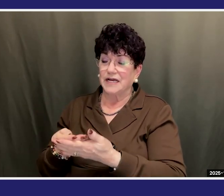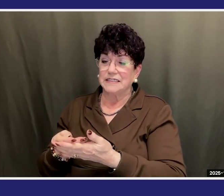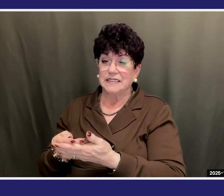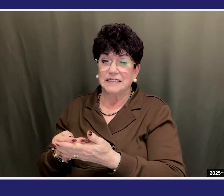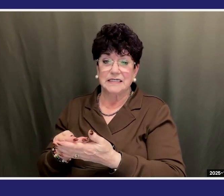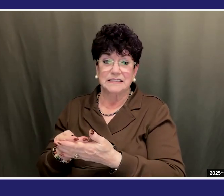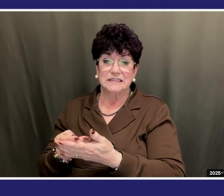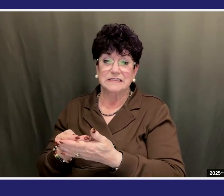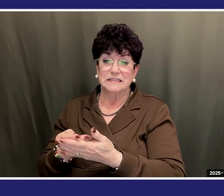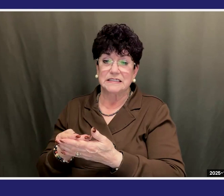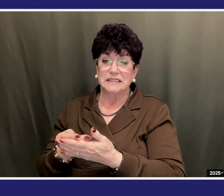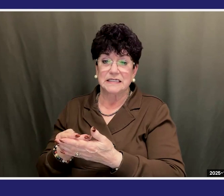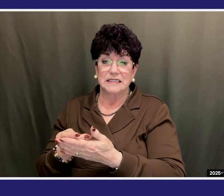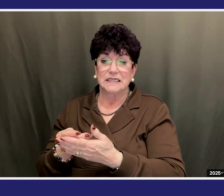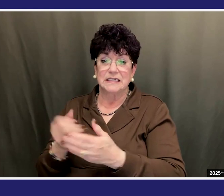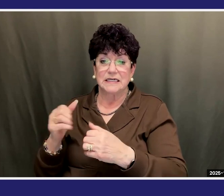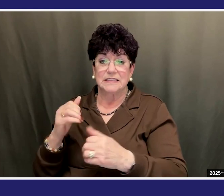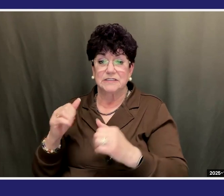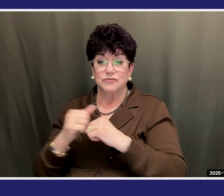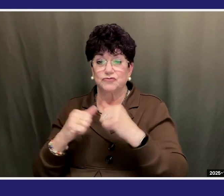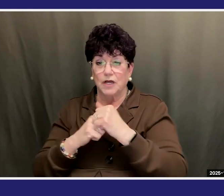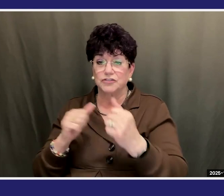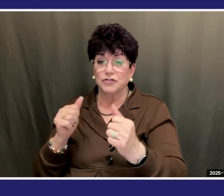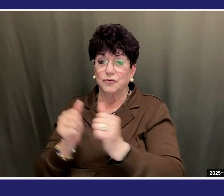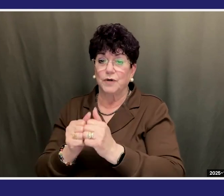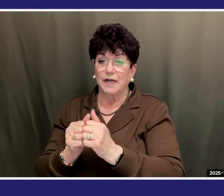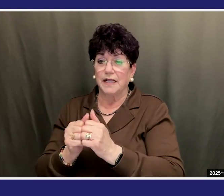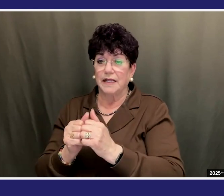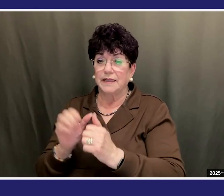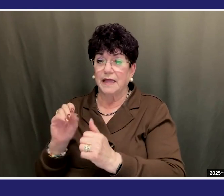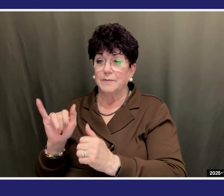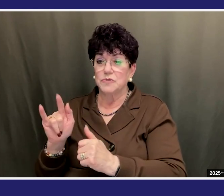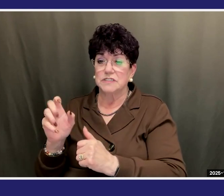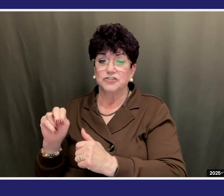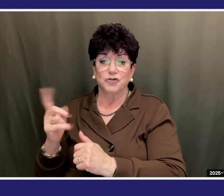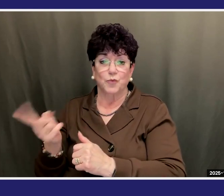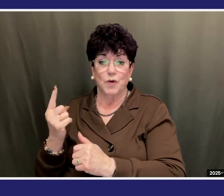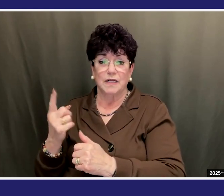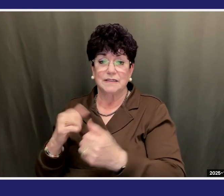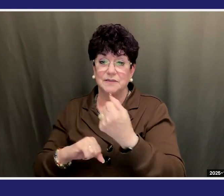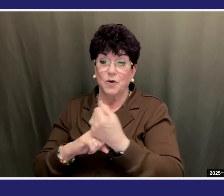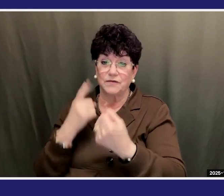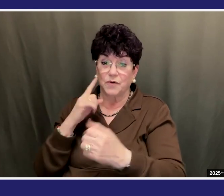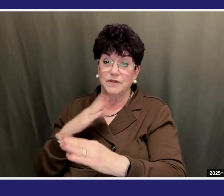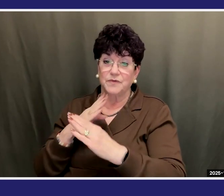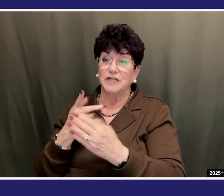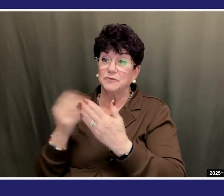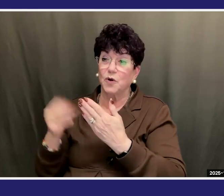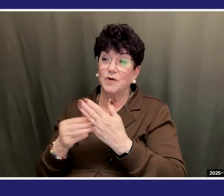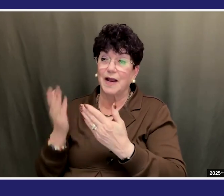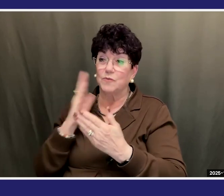to align with Proposition 1, support for the prevention programs is scheduled to conclude June